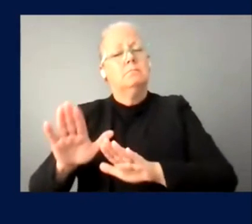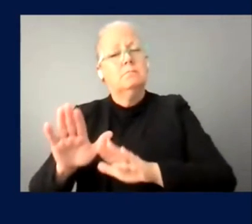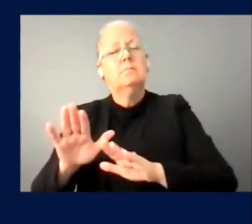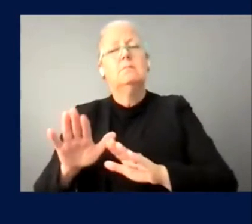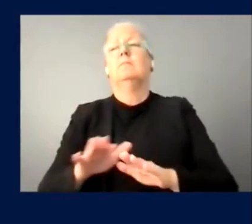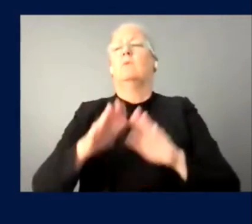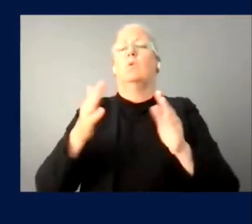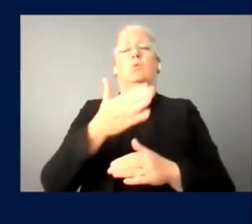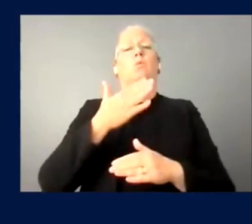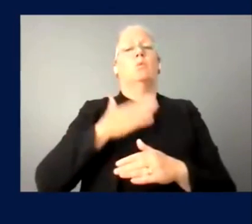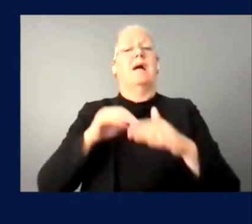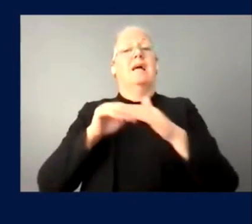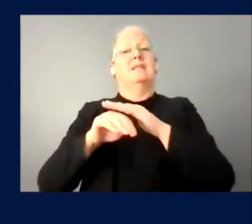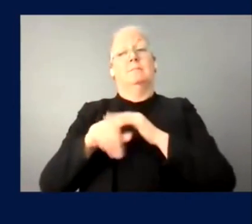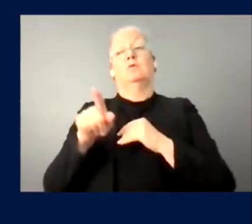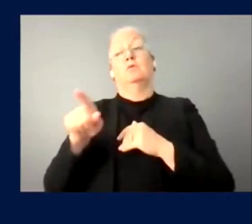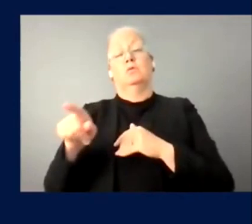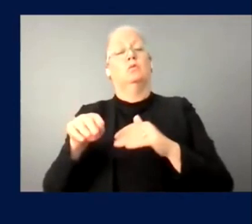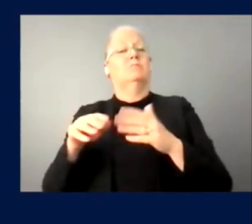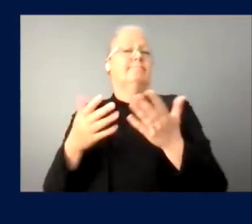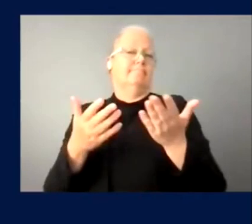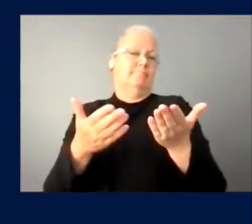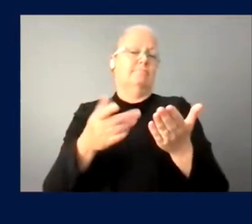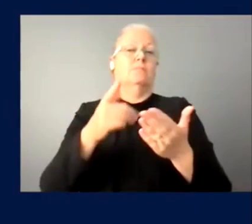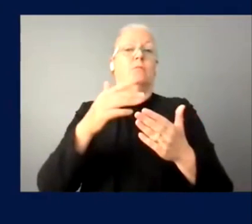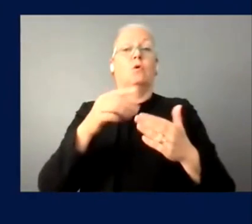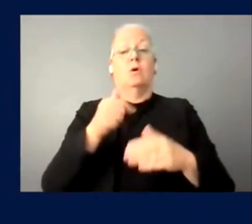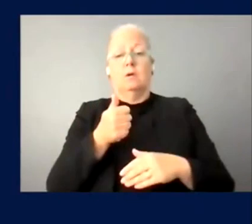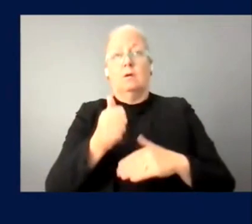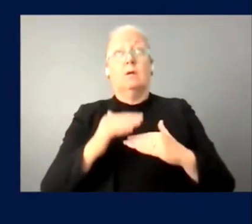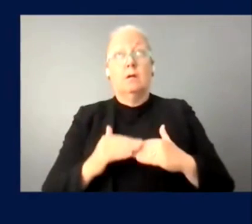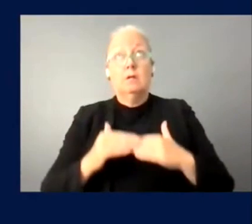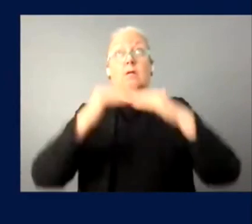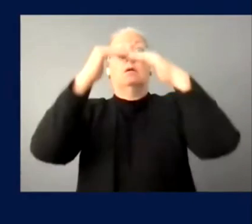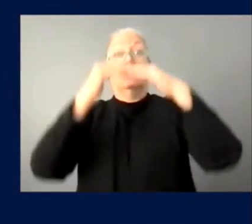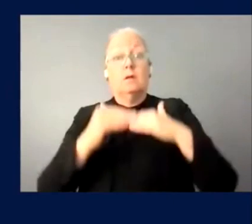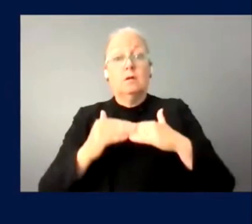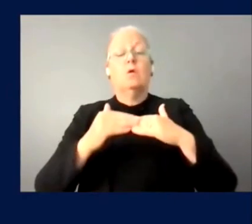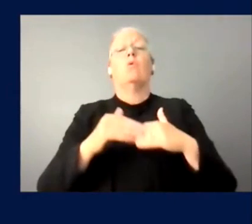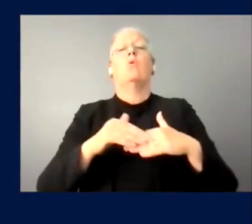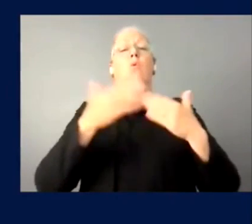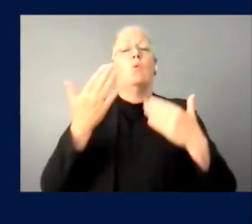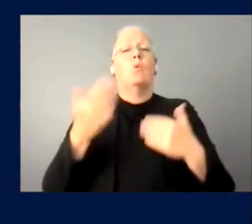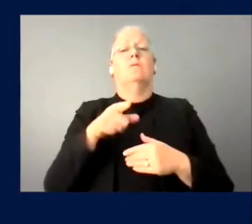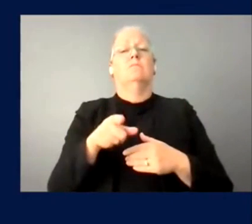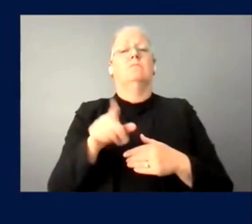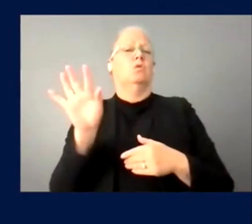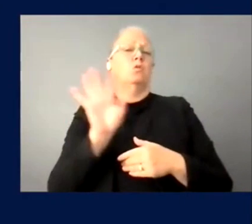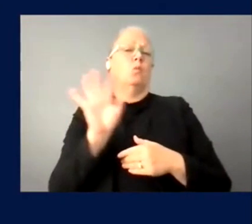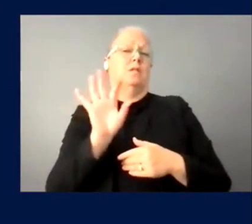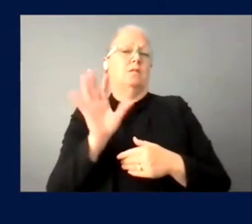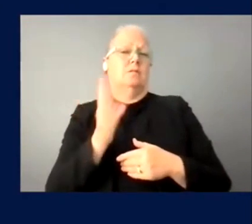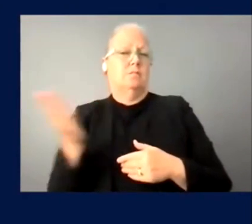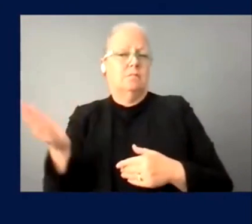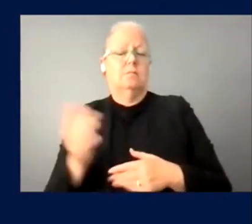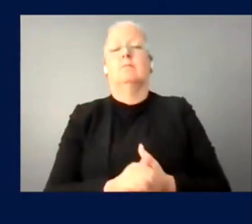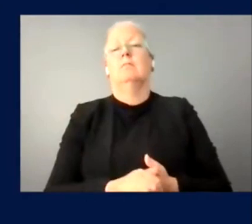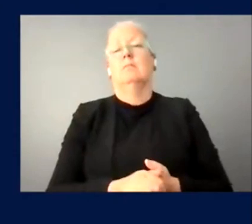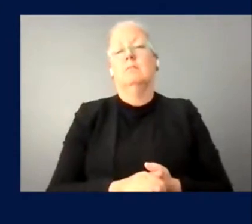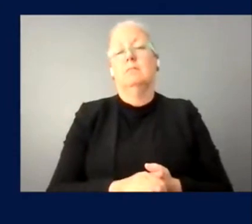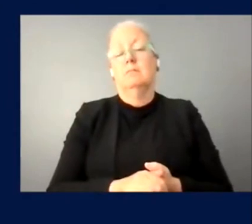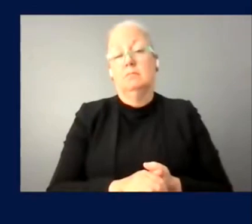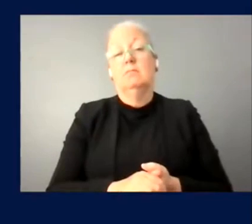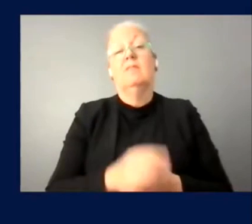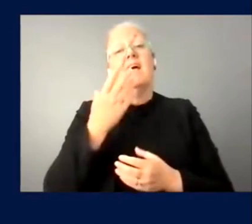accessible services like a lift or perhaps a wheelchair accessible toilet. And these identification systems